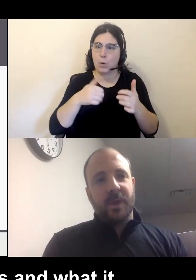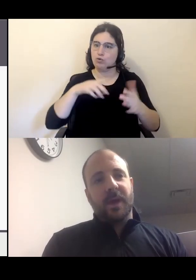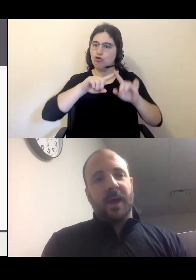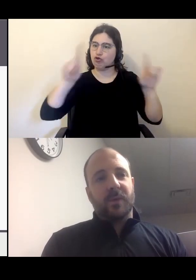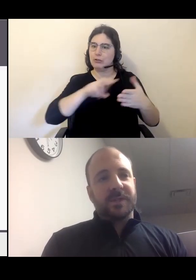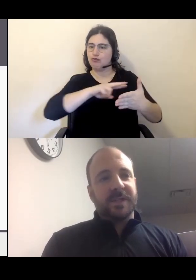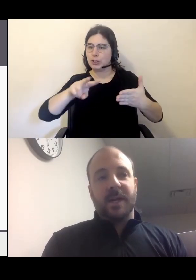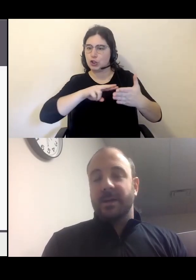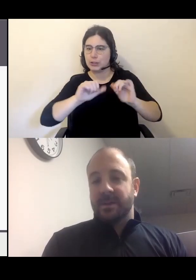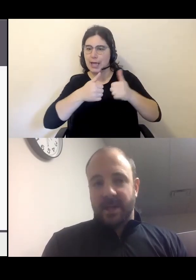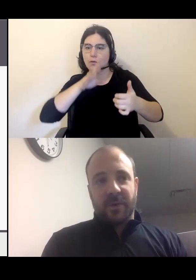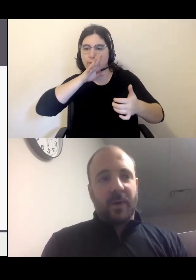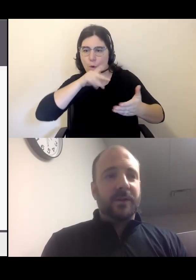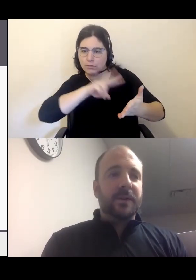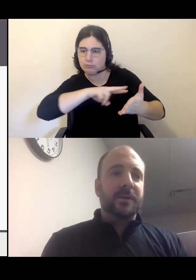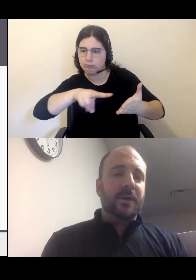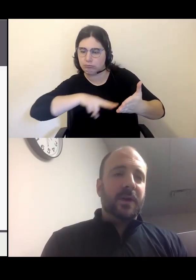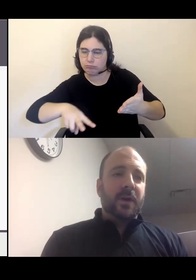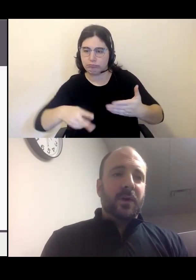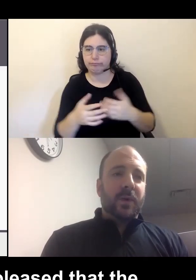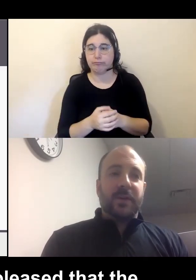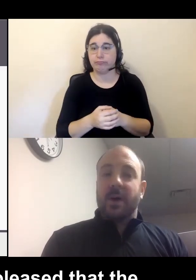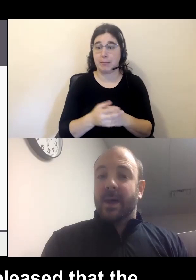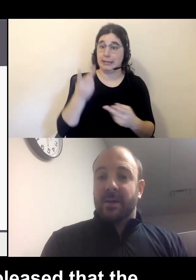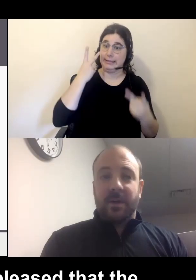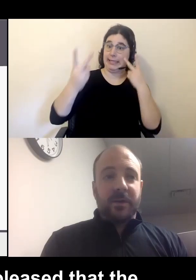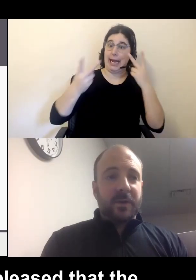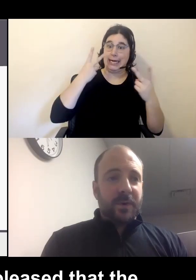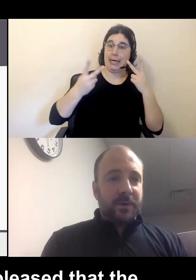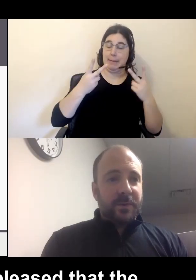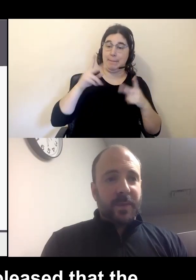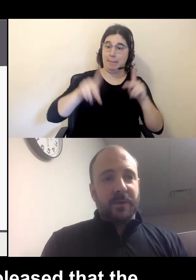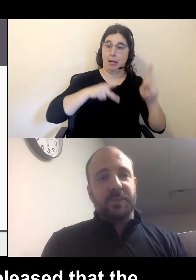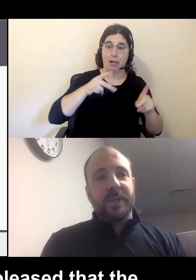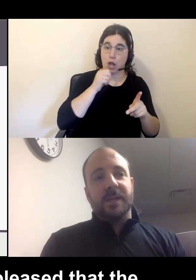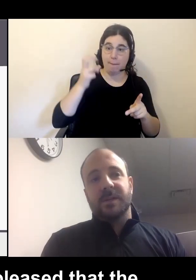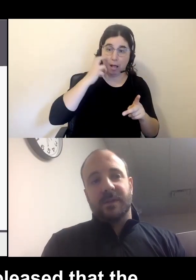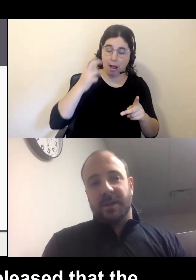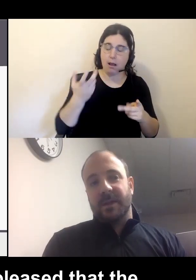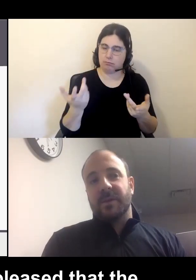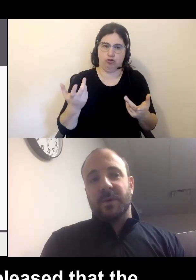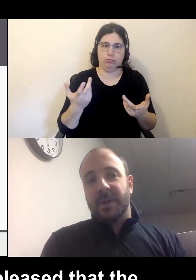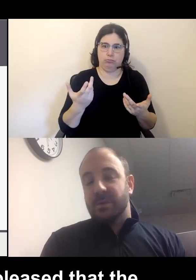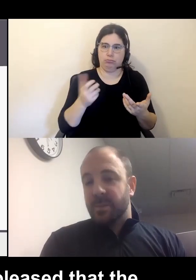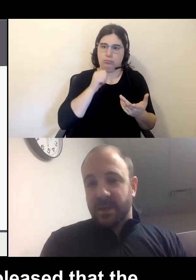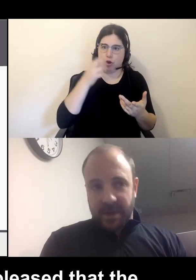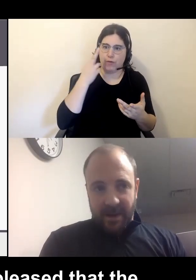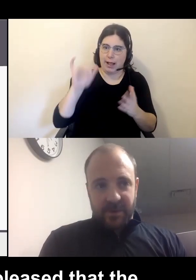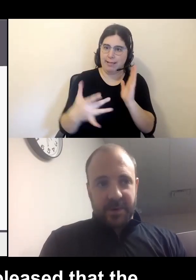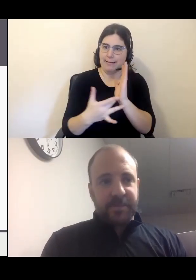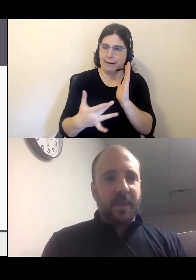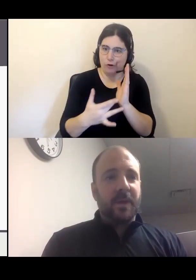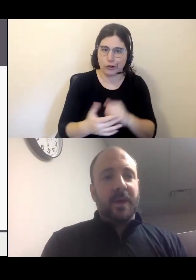properly, and which the sighted take for granted. When I saw ASL interpreters, I was pleased that the deaf community was being